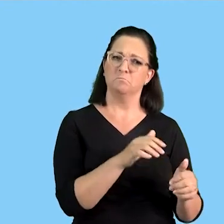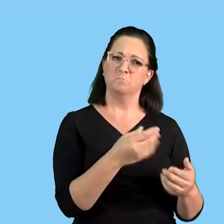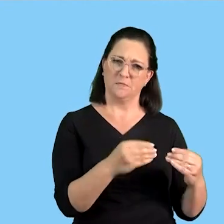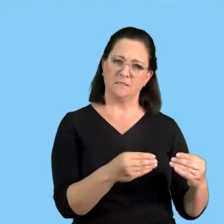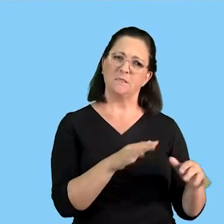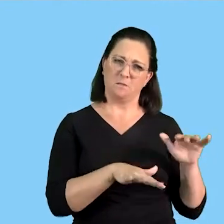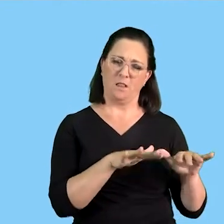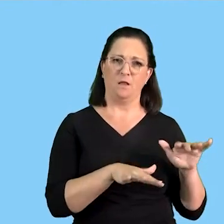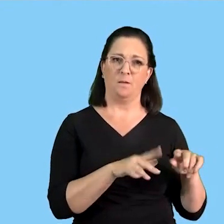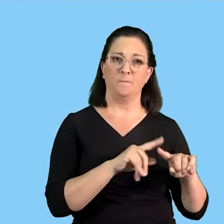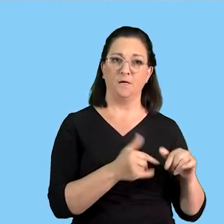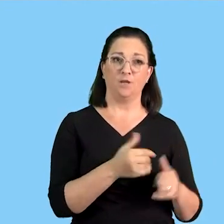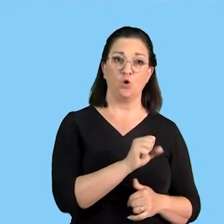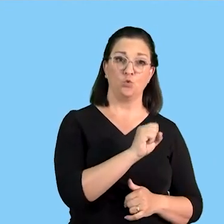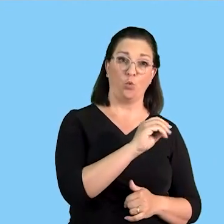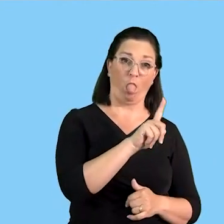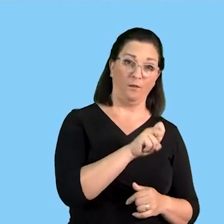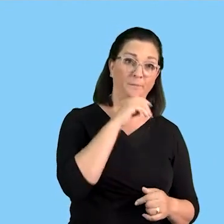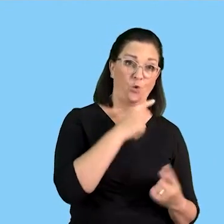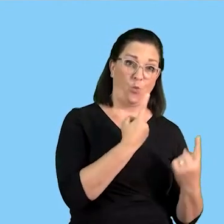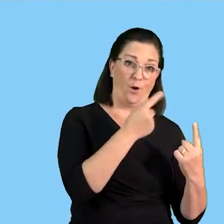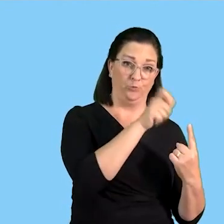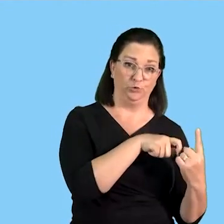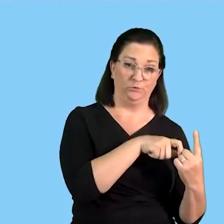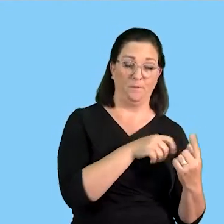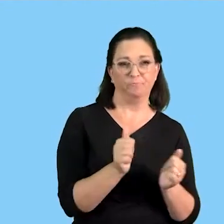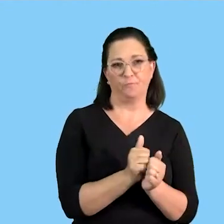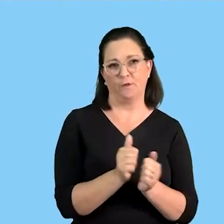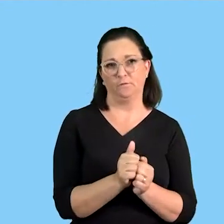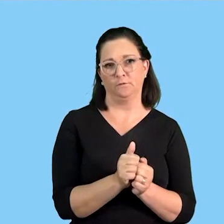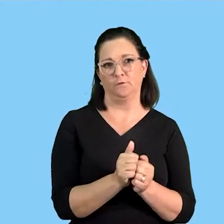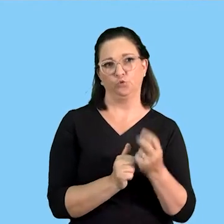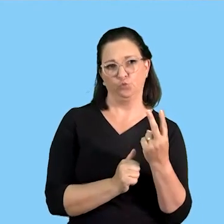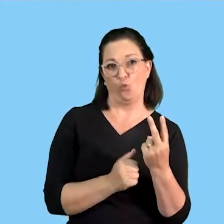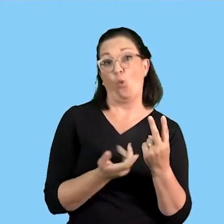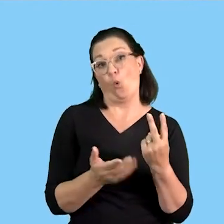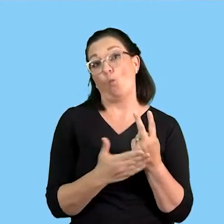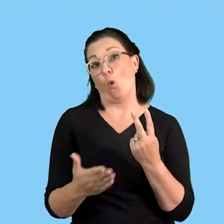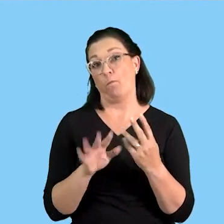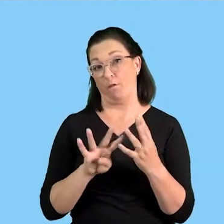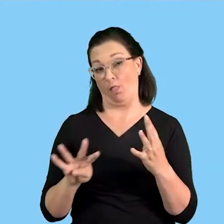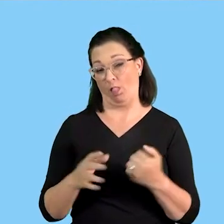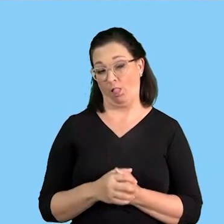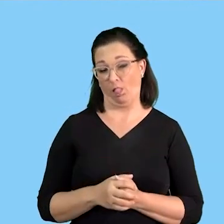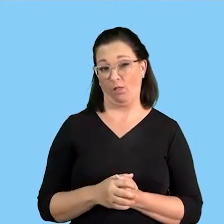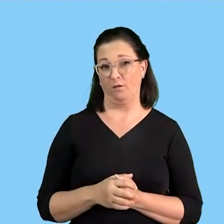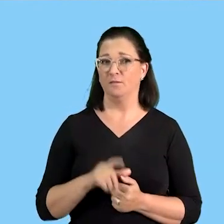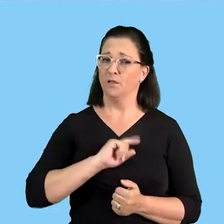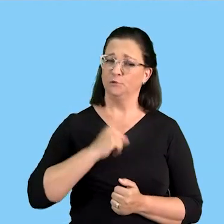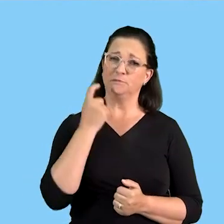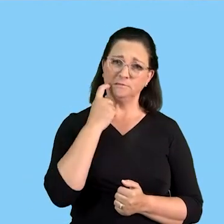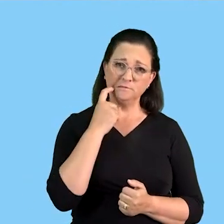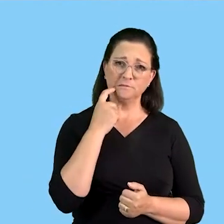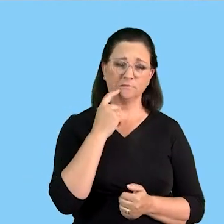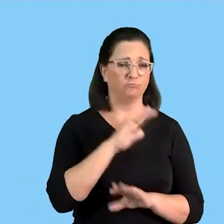those businesses are similar. The difference is that a sole trader is owned by one person, but a partnership is owned by two or more people. So that